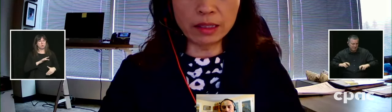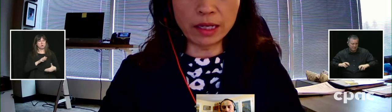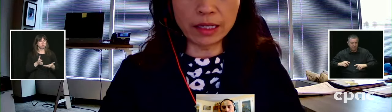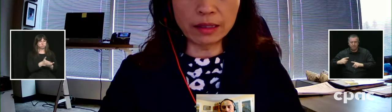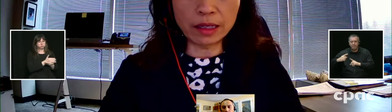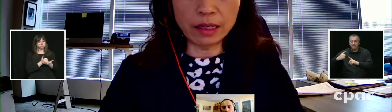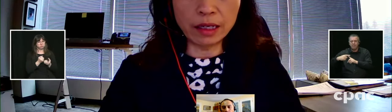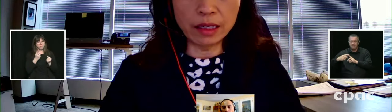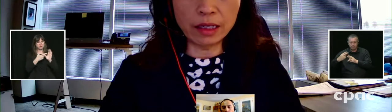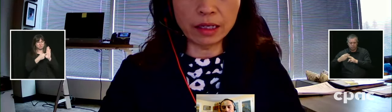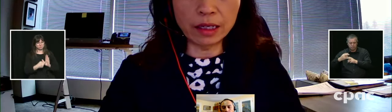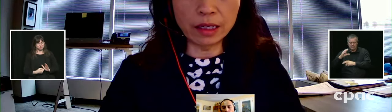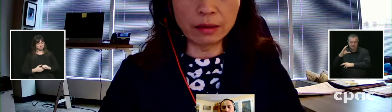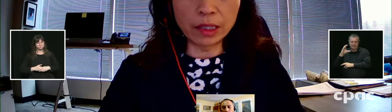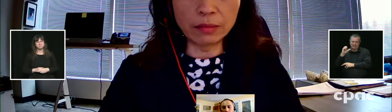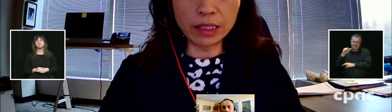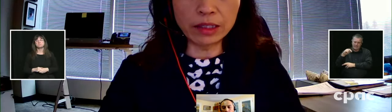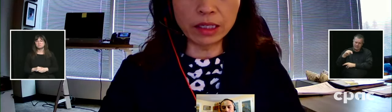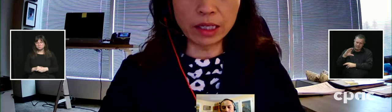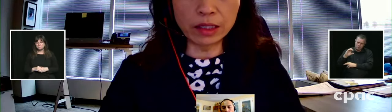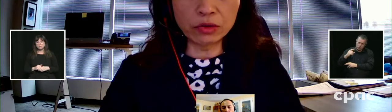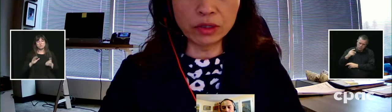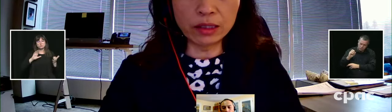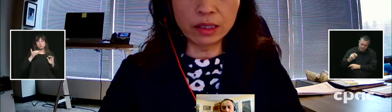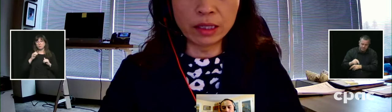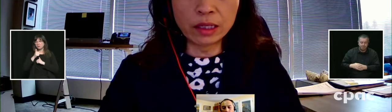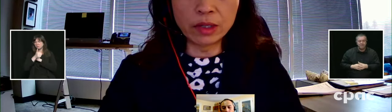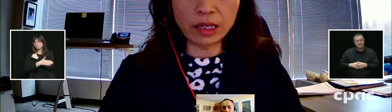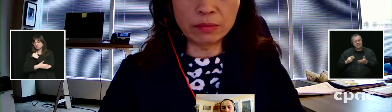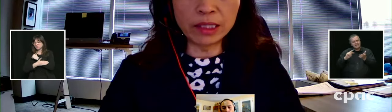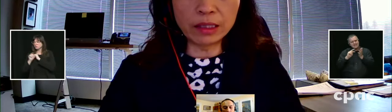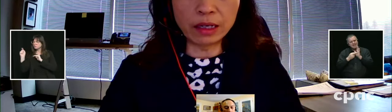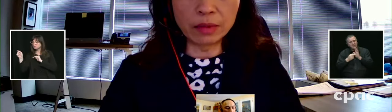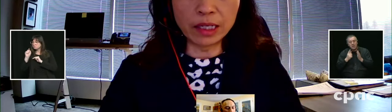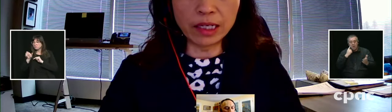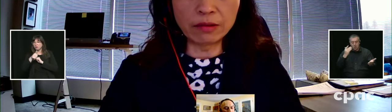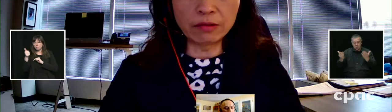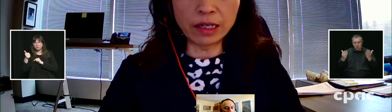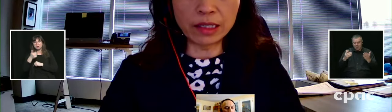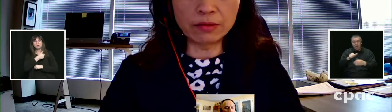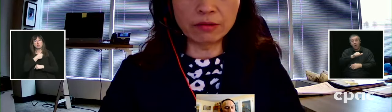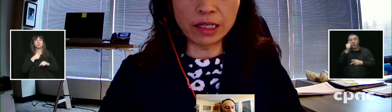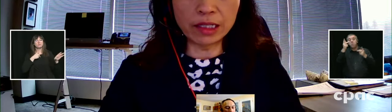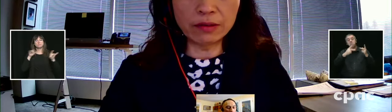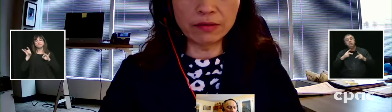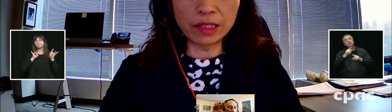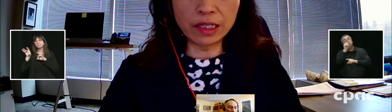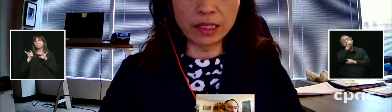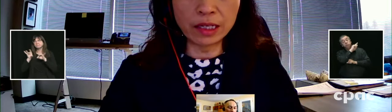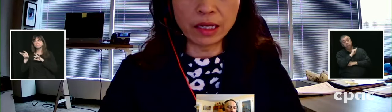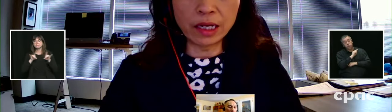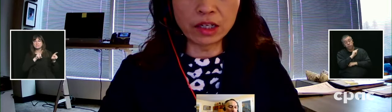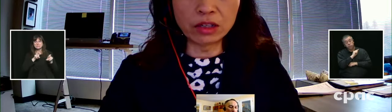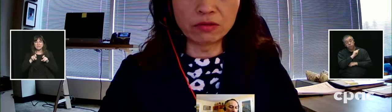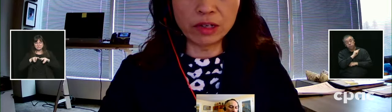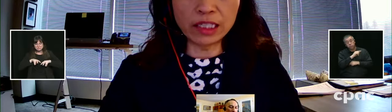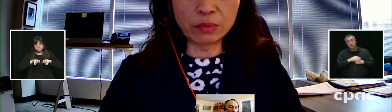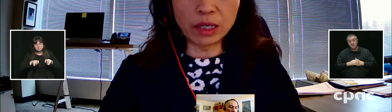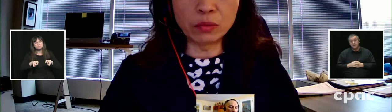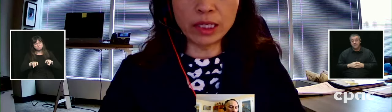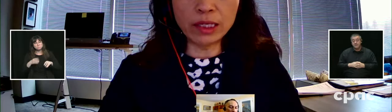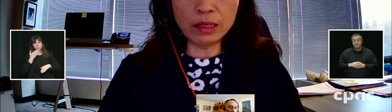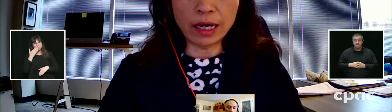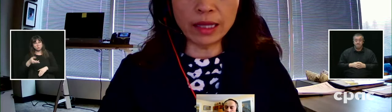is that I think compared to other countries, we have been sampling at a relatively good rate,